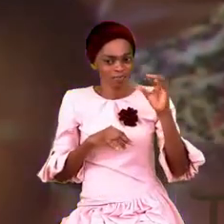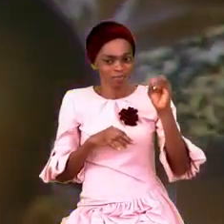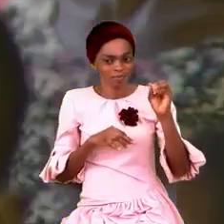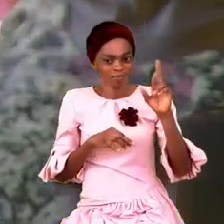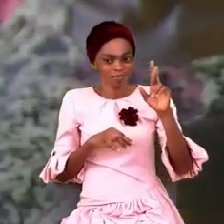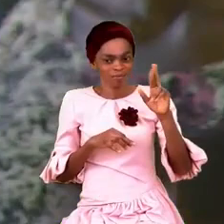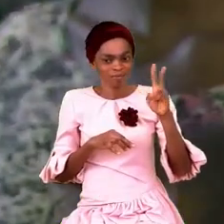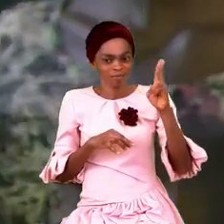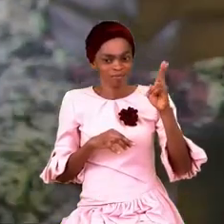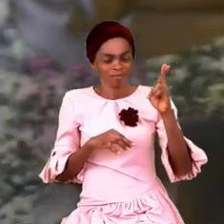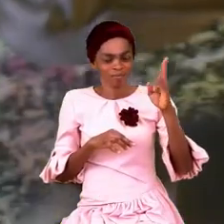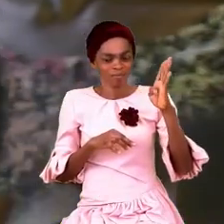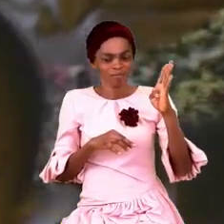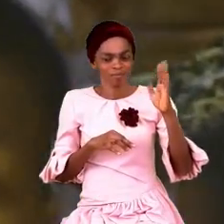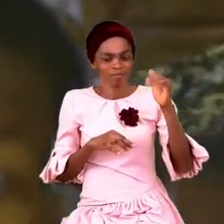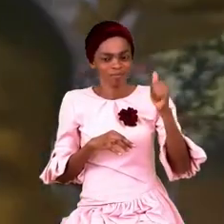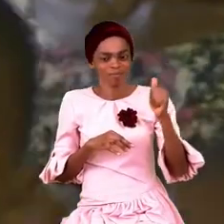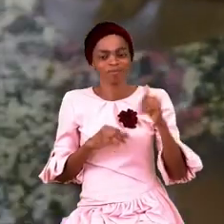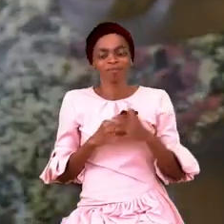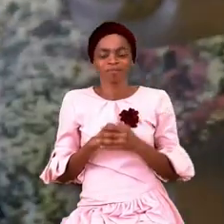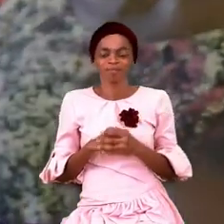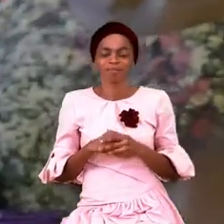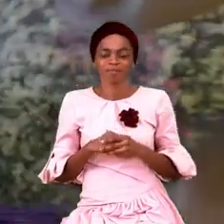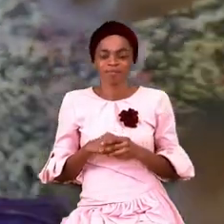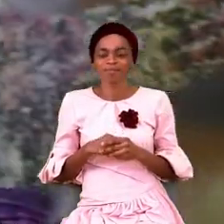Say, foga folua,